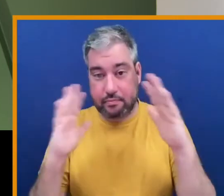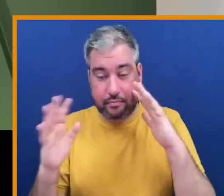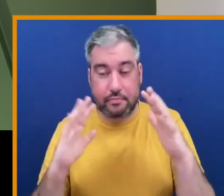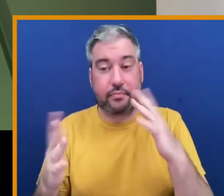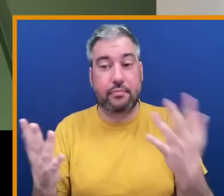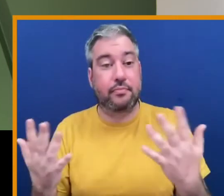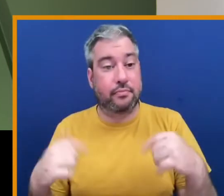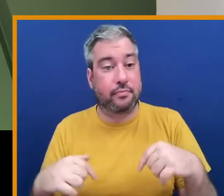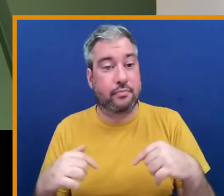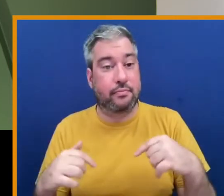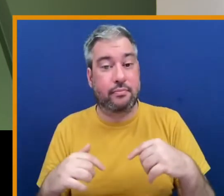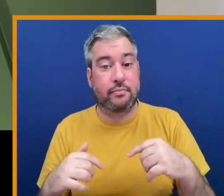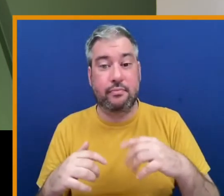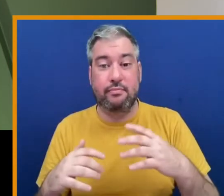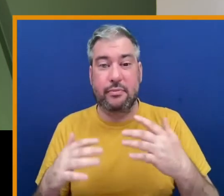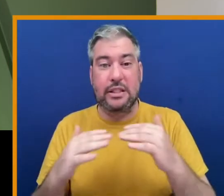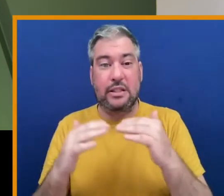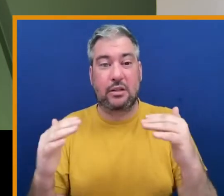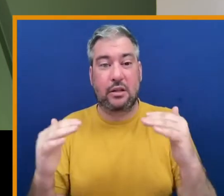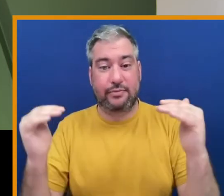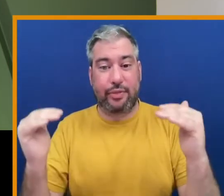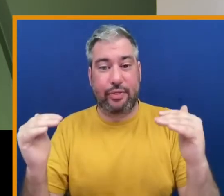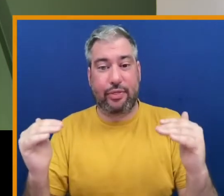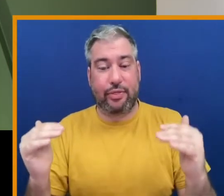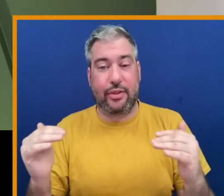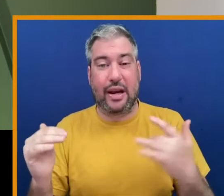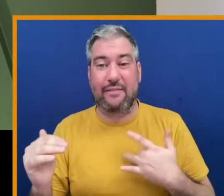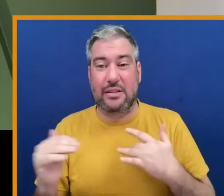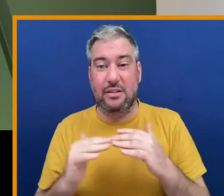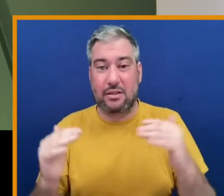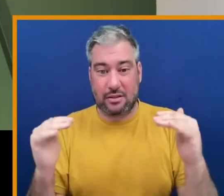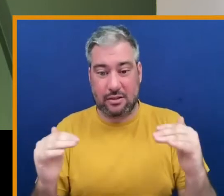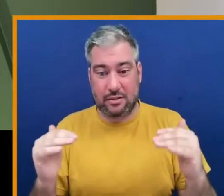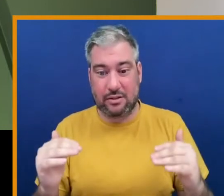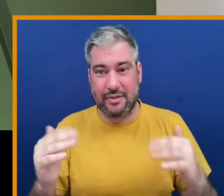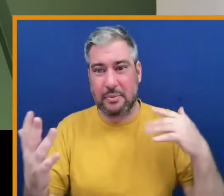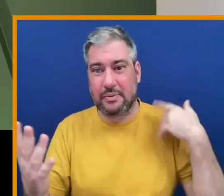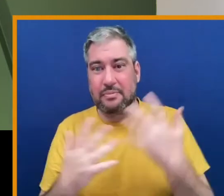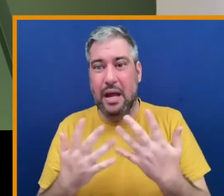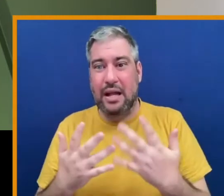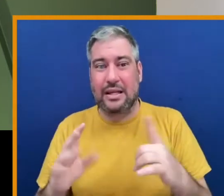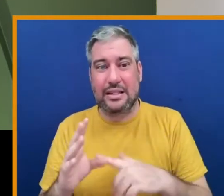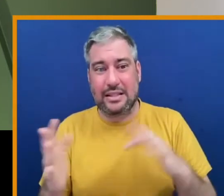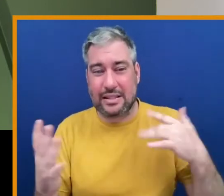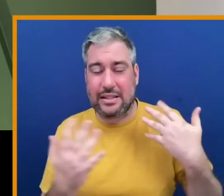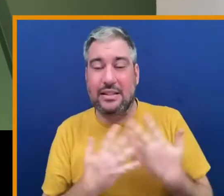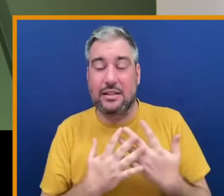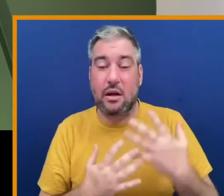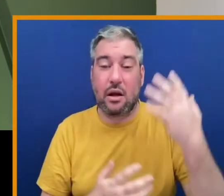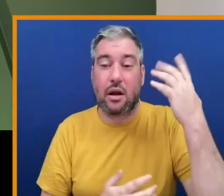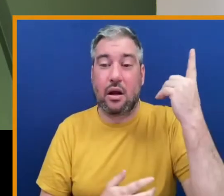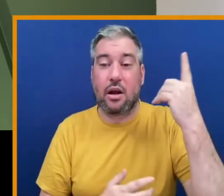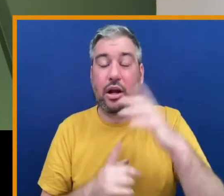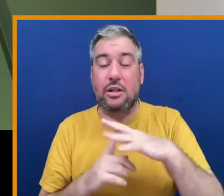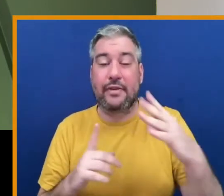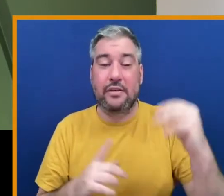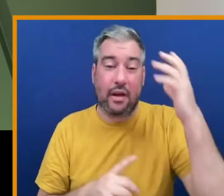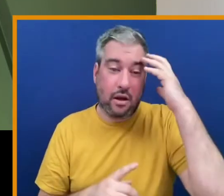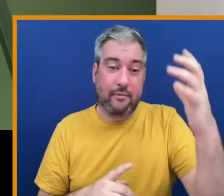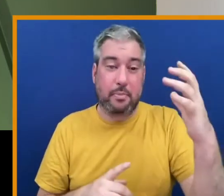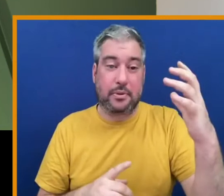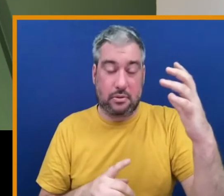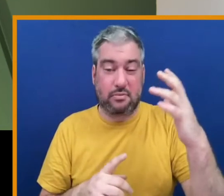government is forcing the young and those living on low incomes to bear the brunt of the crisis. After years of stagnating wages and